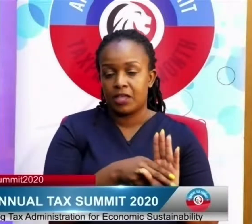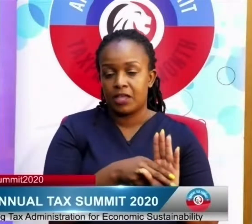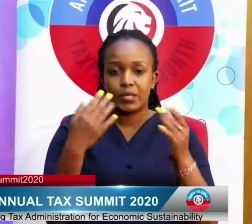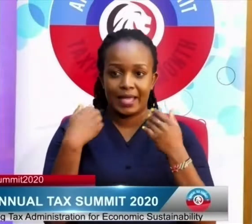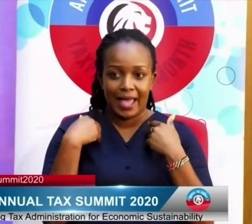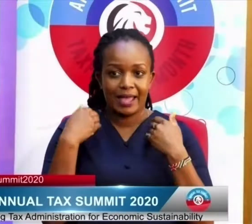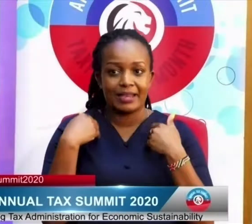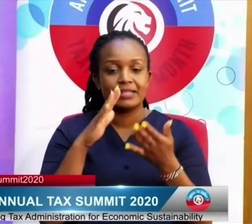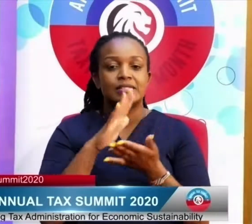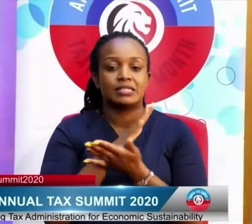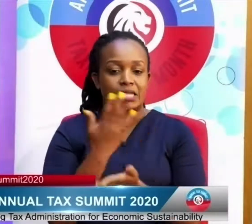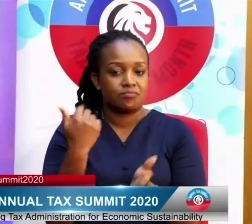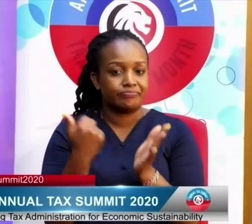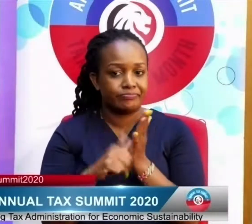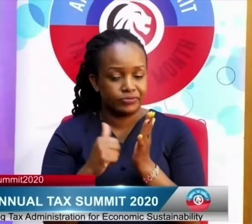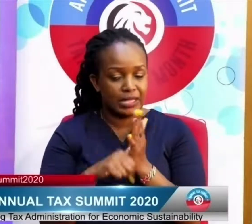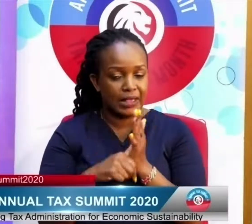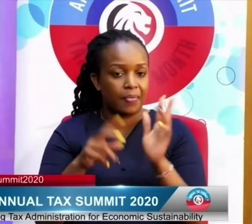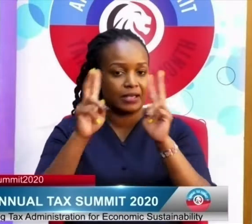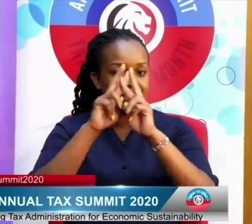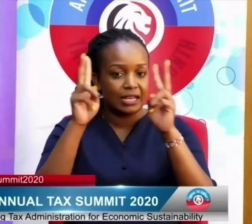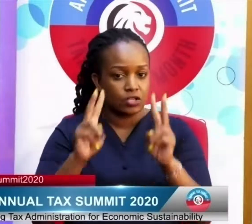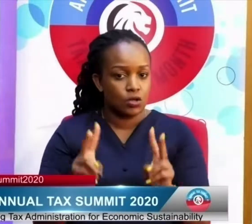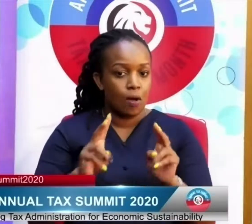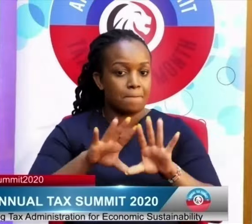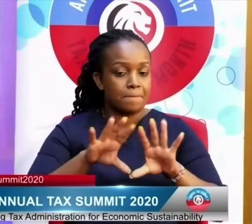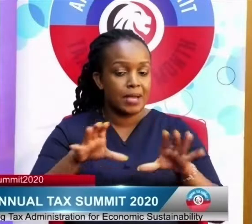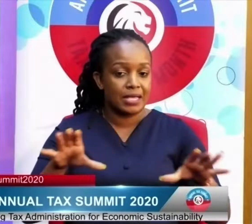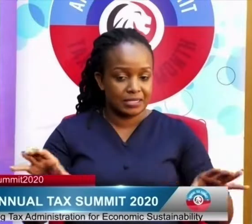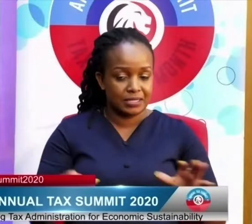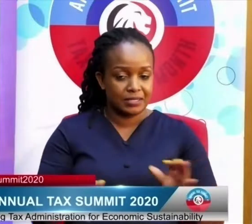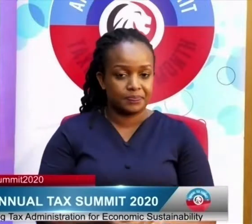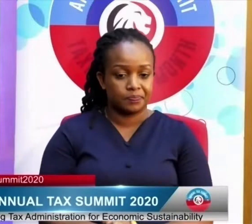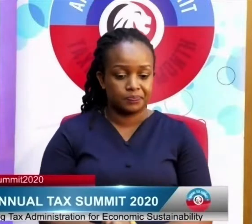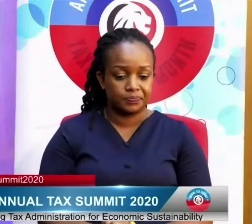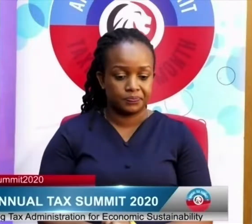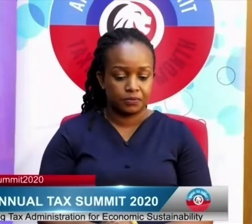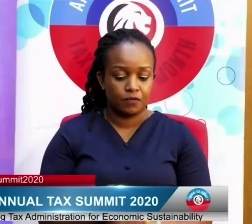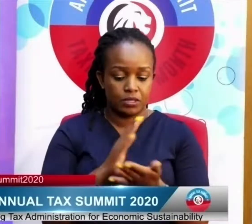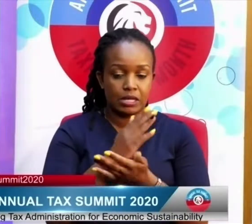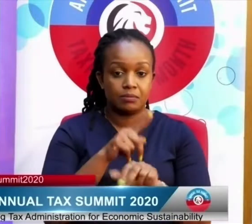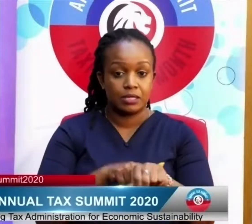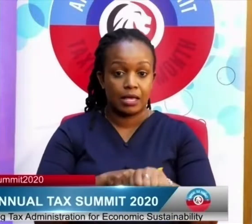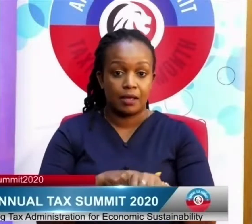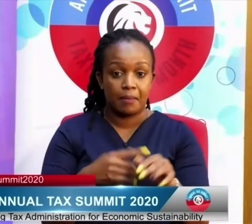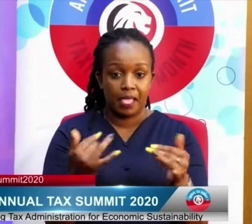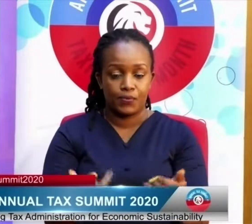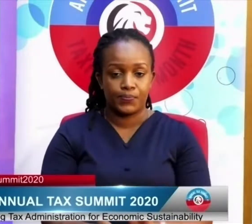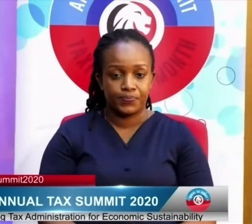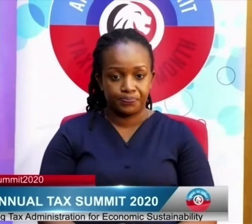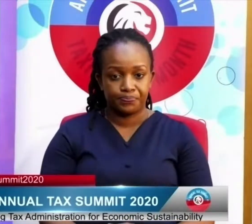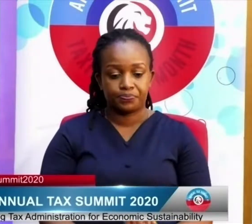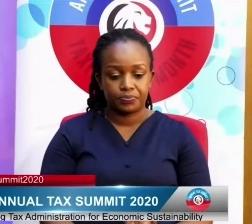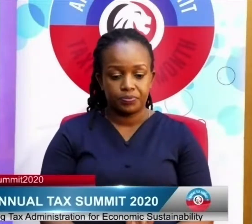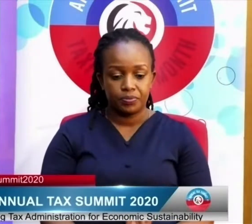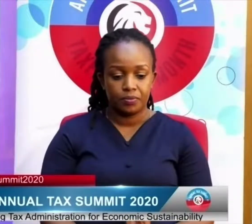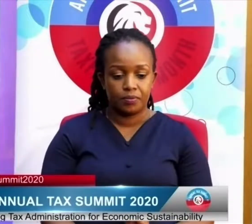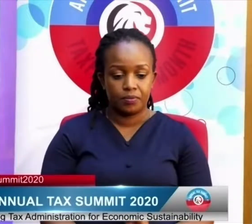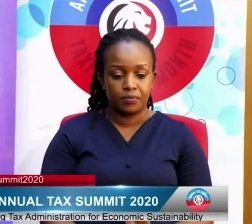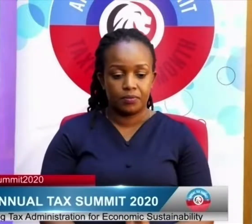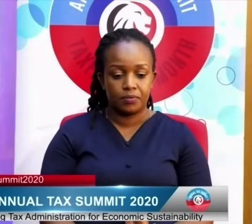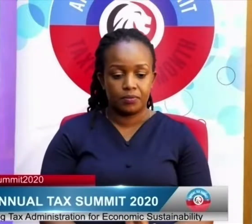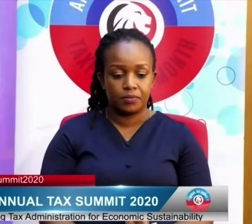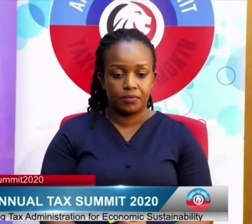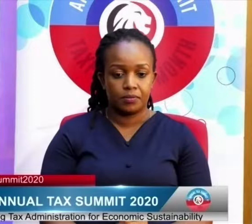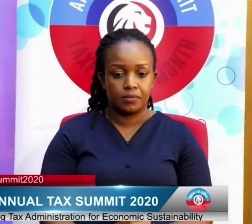the international market for some time now. And that had badly